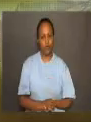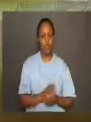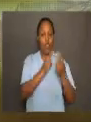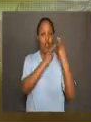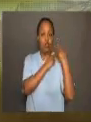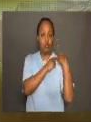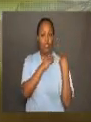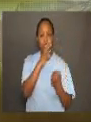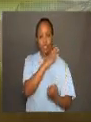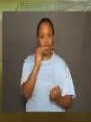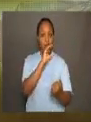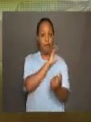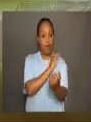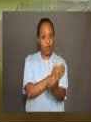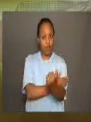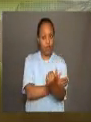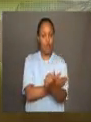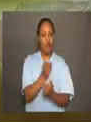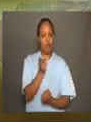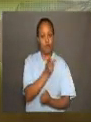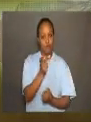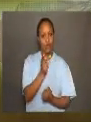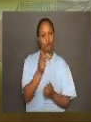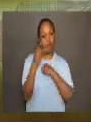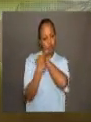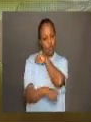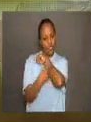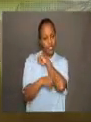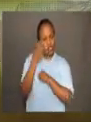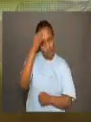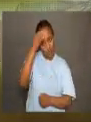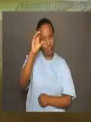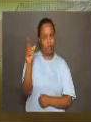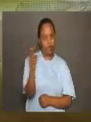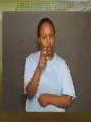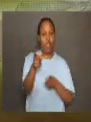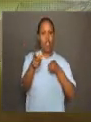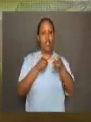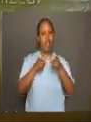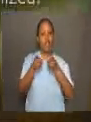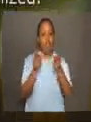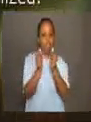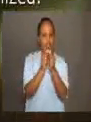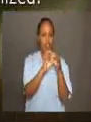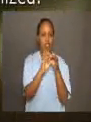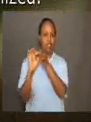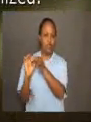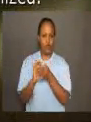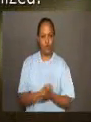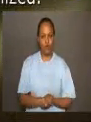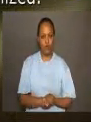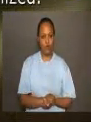Authority and power are political concepts related to governance.